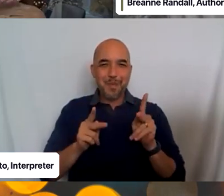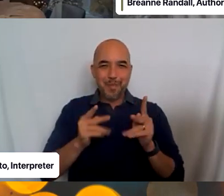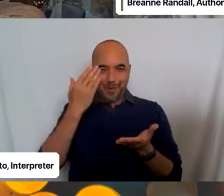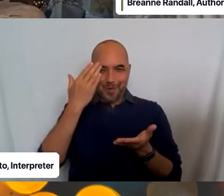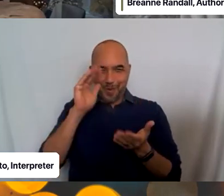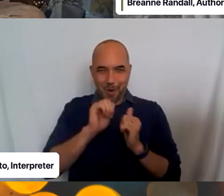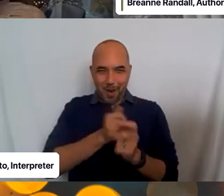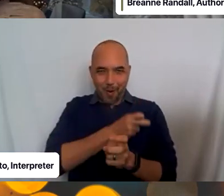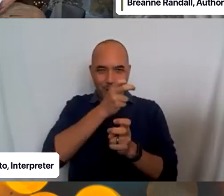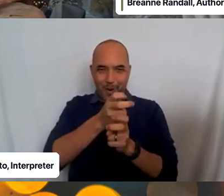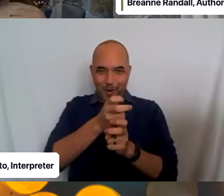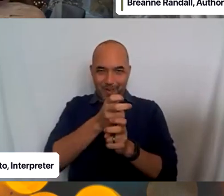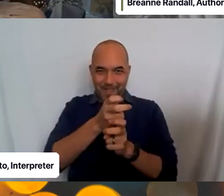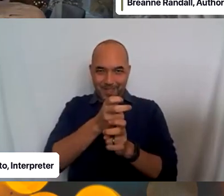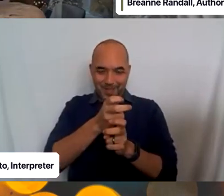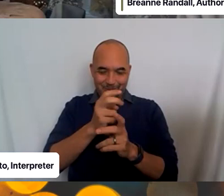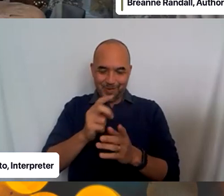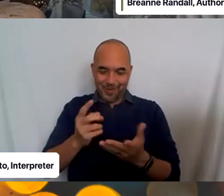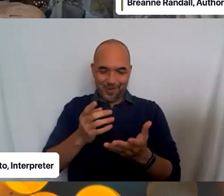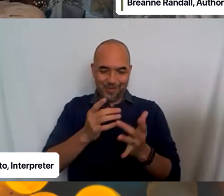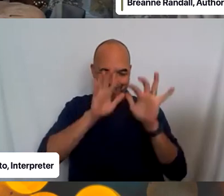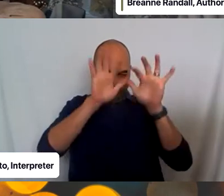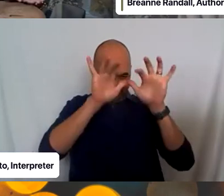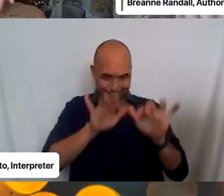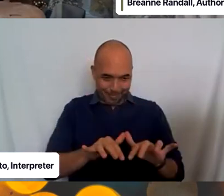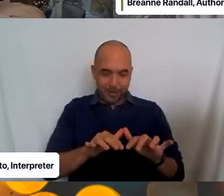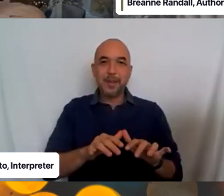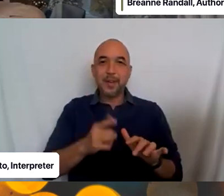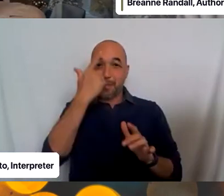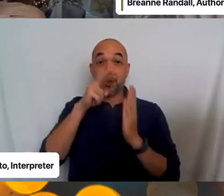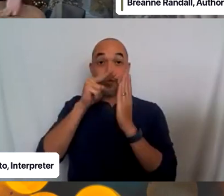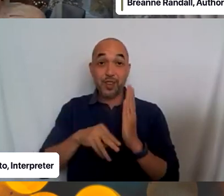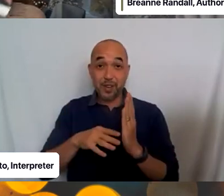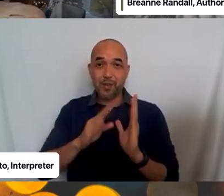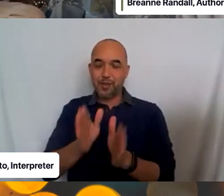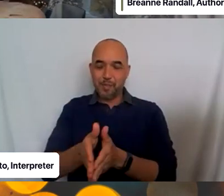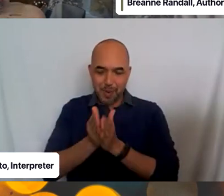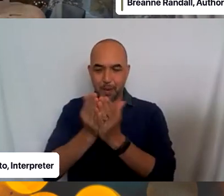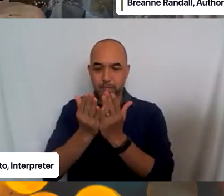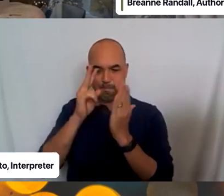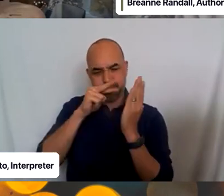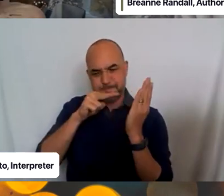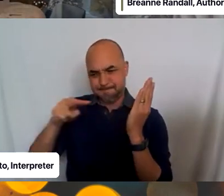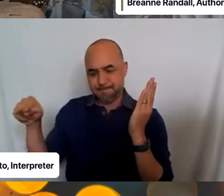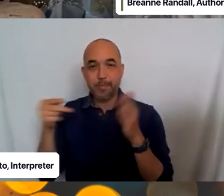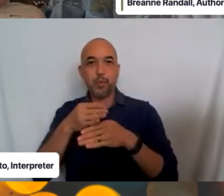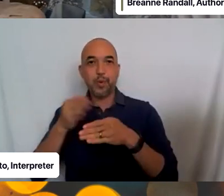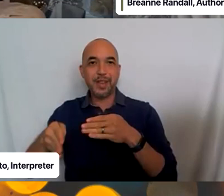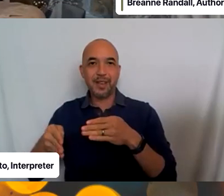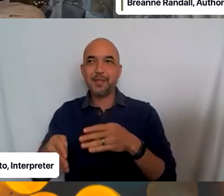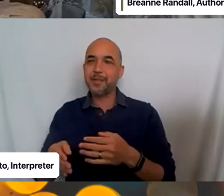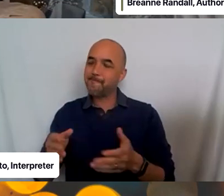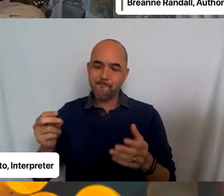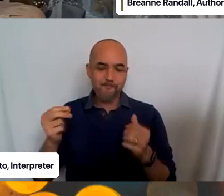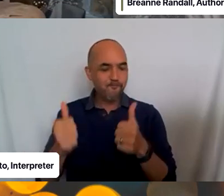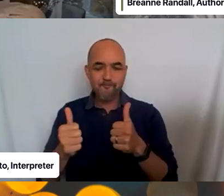because as a reader, you pick it up and you inhale it and you're done in a weekend. And you think, oh, well, I can't wait for the next one, not realizing that